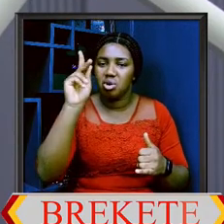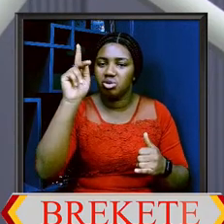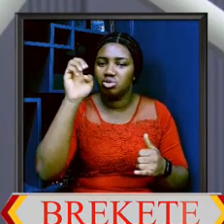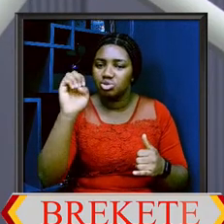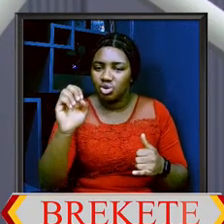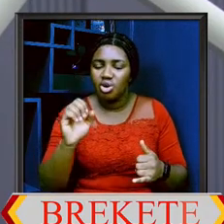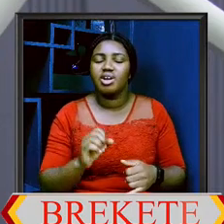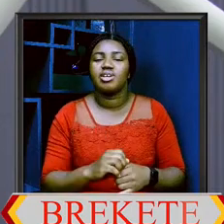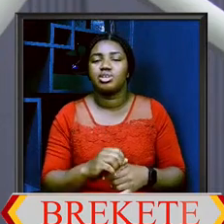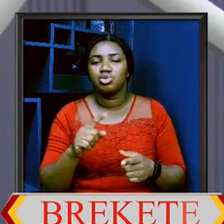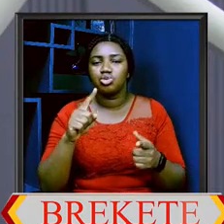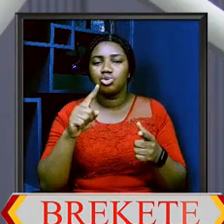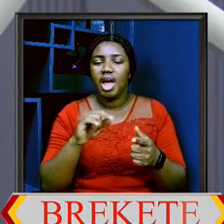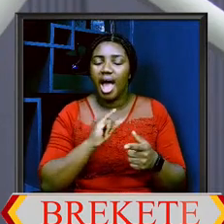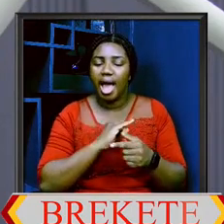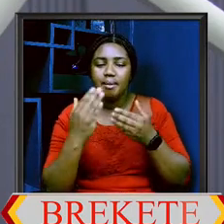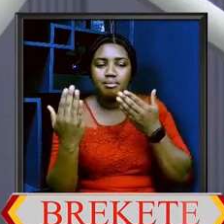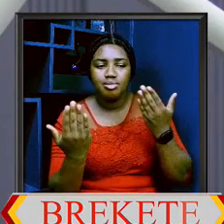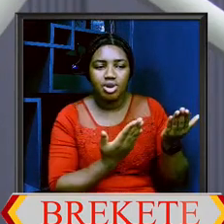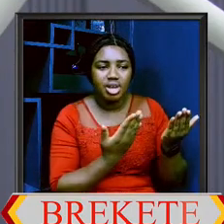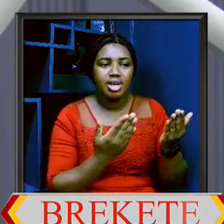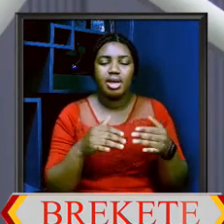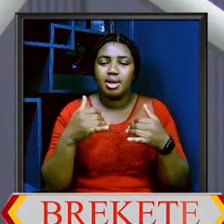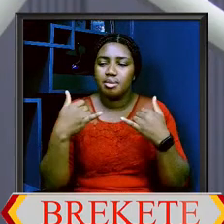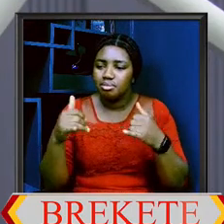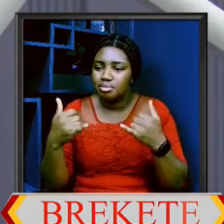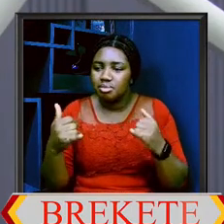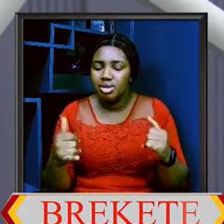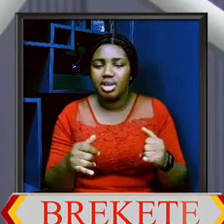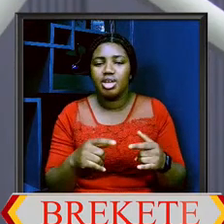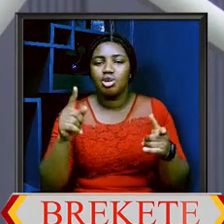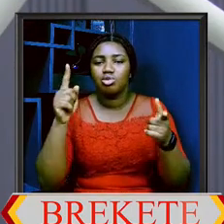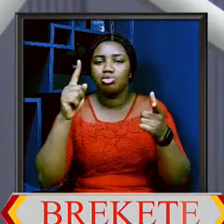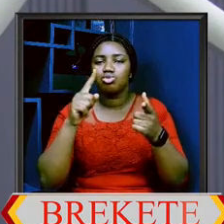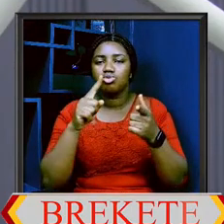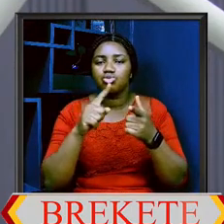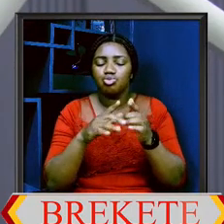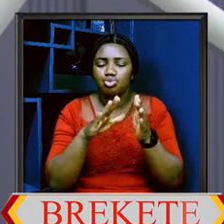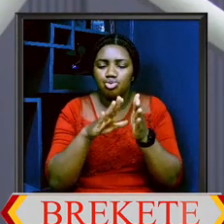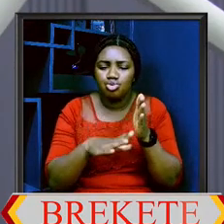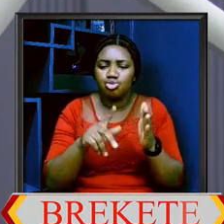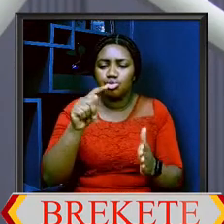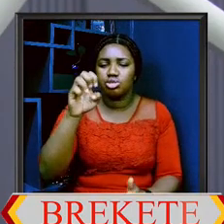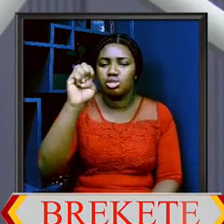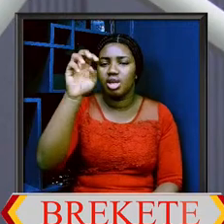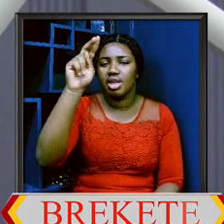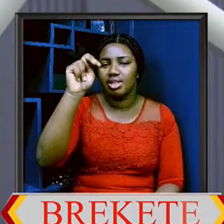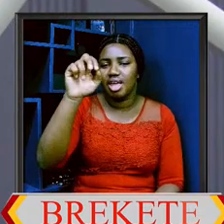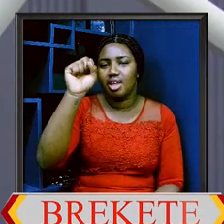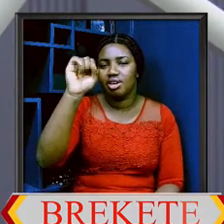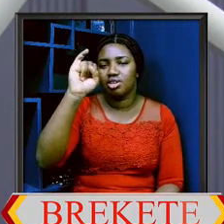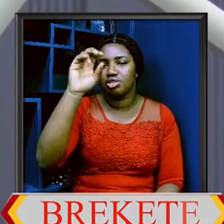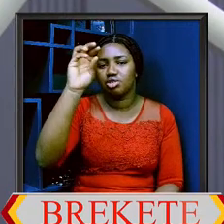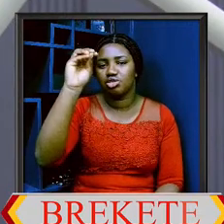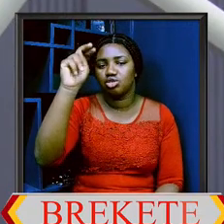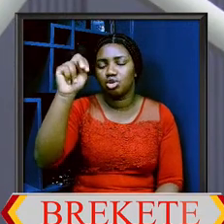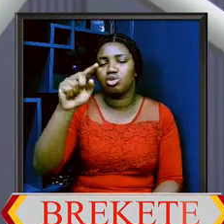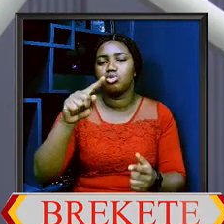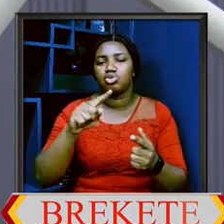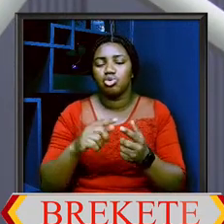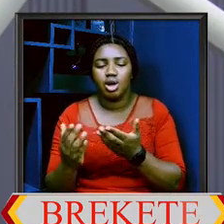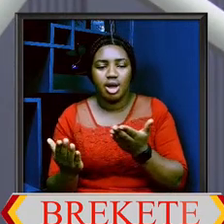presentation in order to dce the tension as well as carry people along but that does not make me a